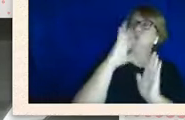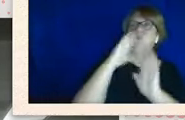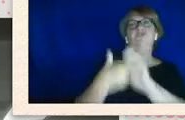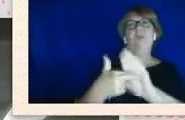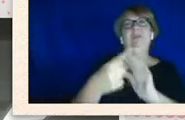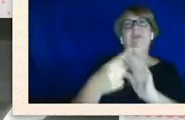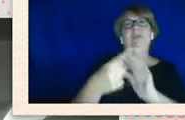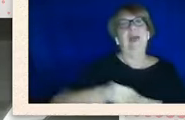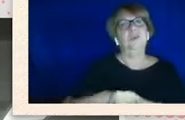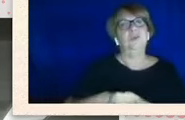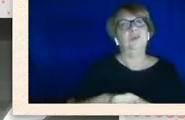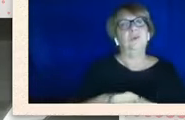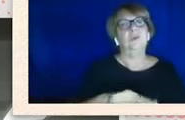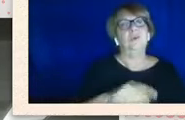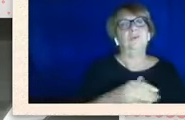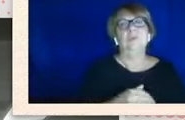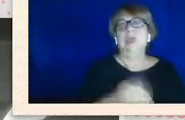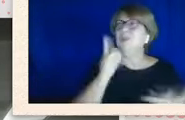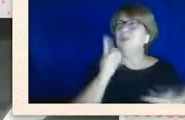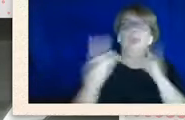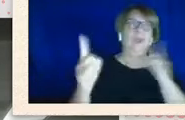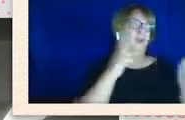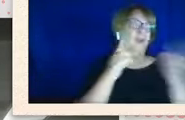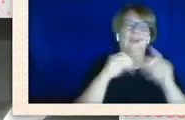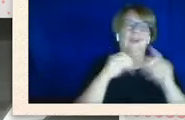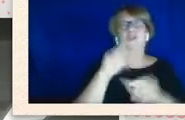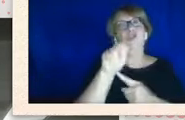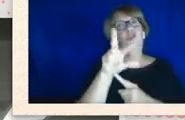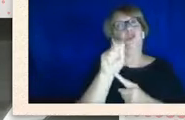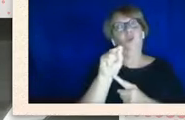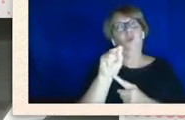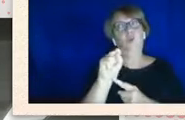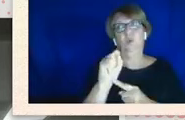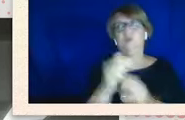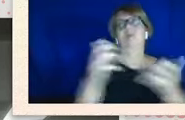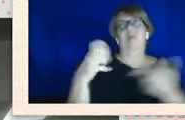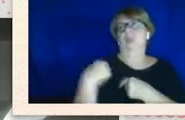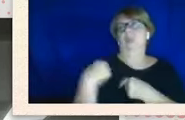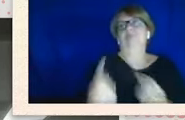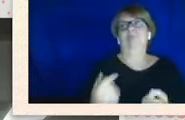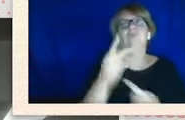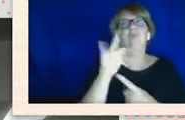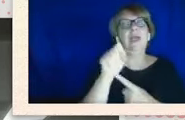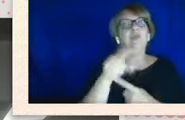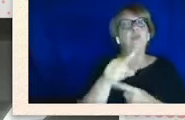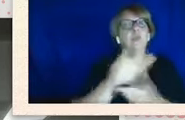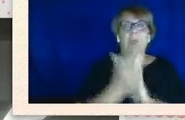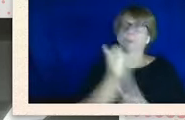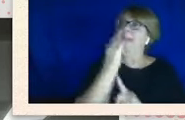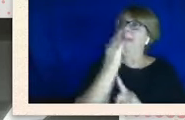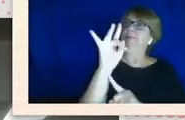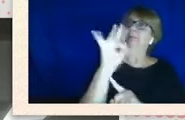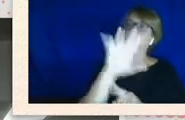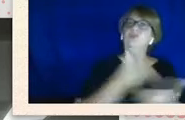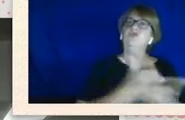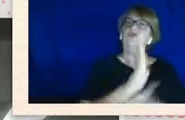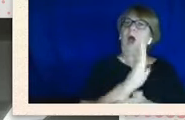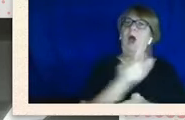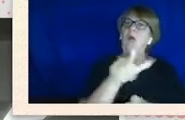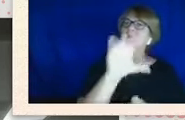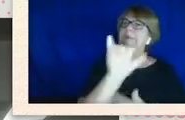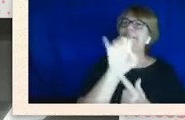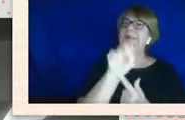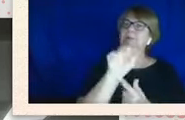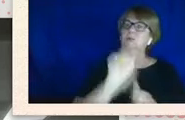it in the news all the time over the last few days. Once you turn 18, it is your right as a citizen to vote. And